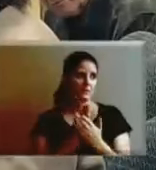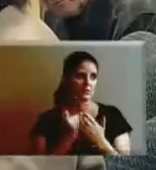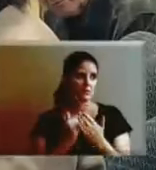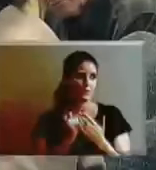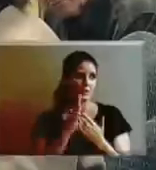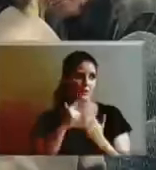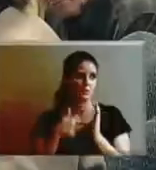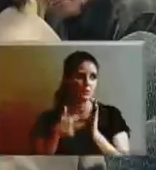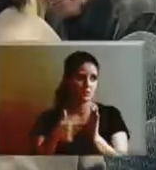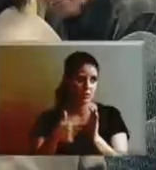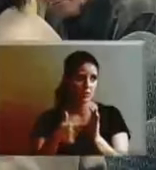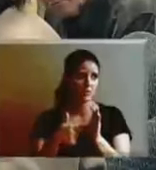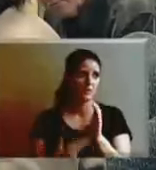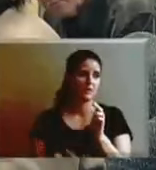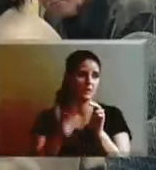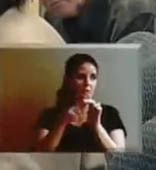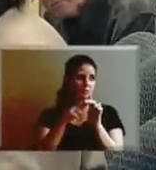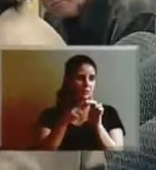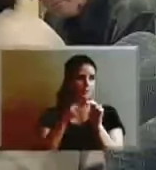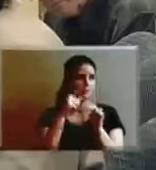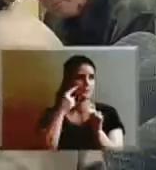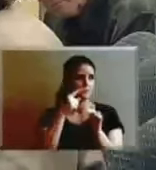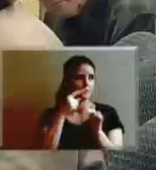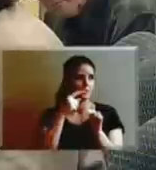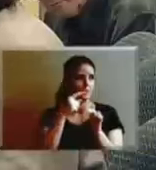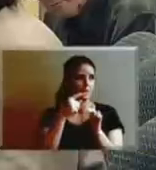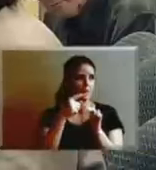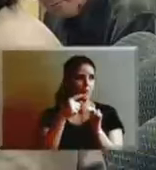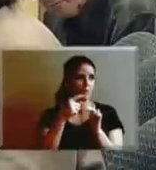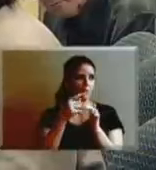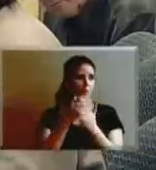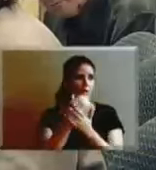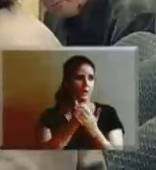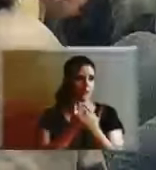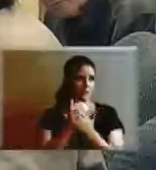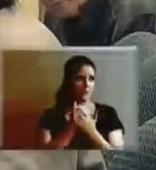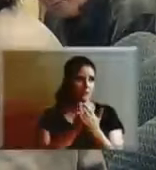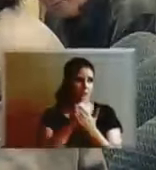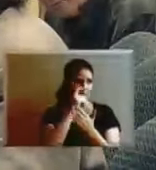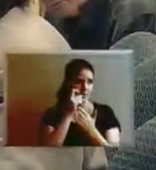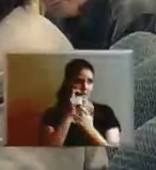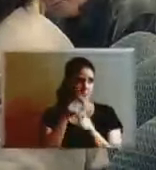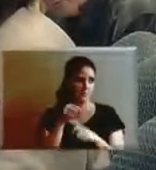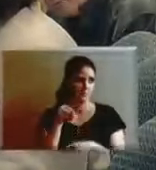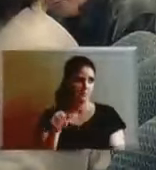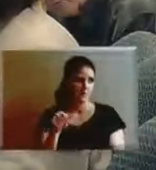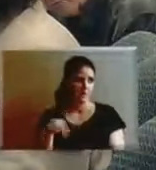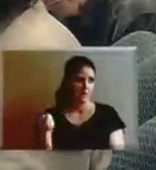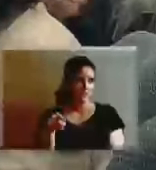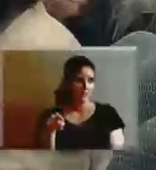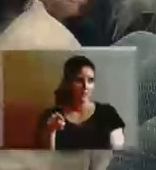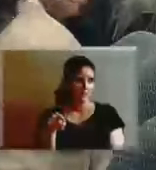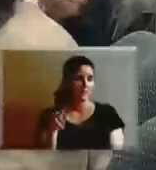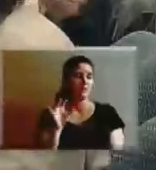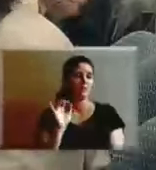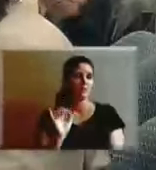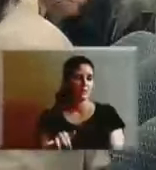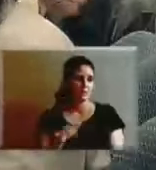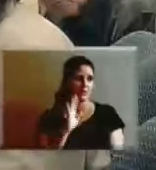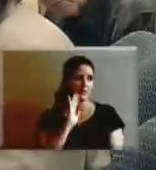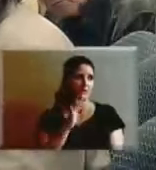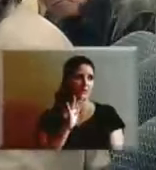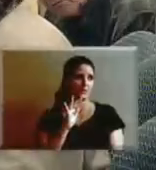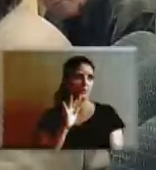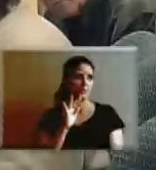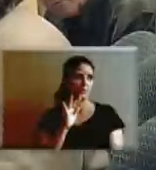an increase in wages because of the additional cost. That will then drop to the